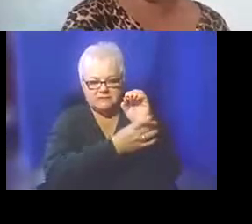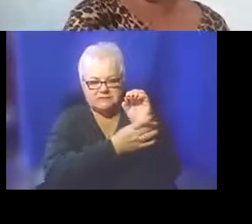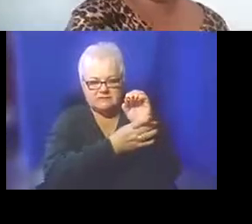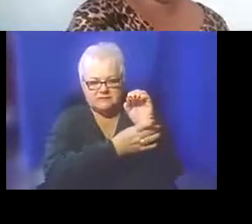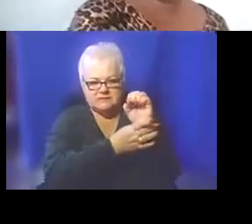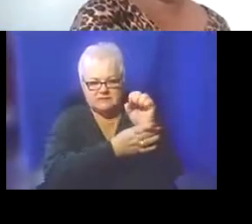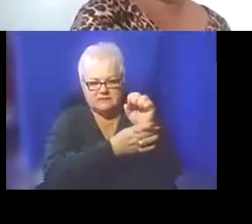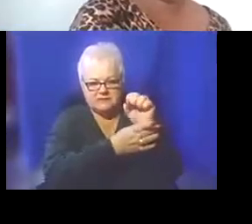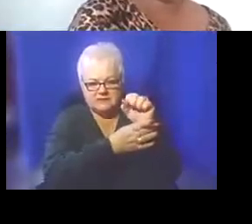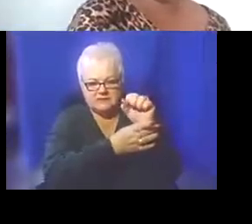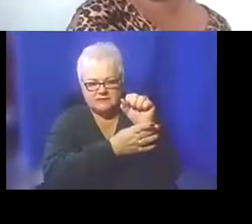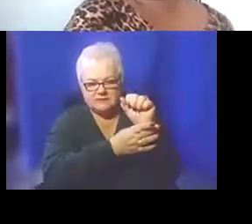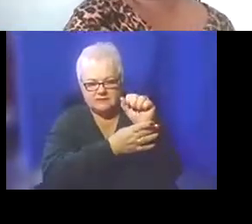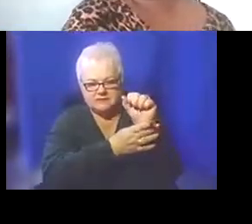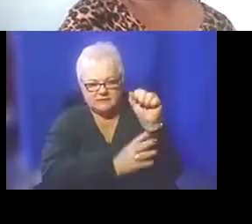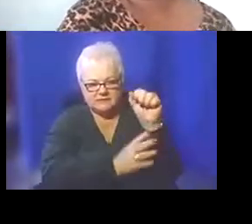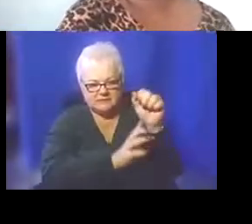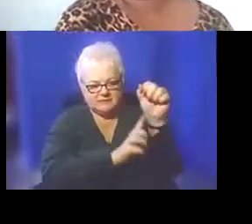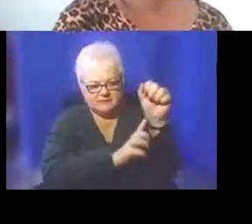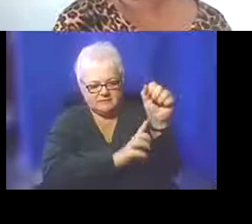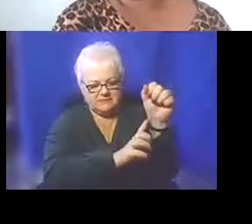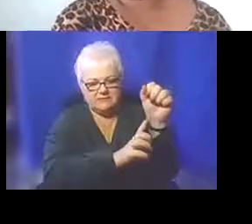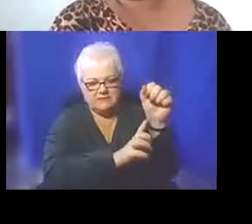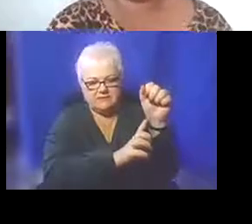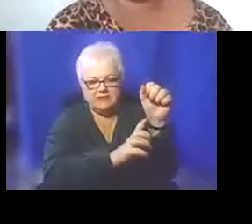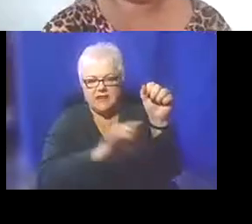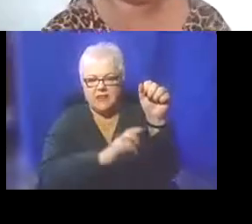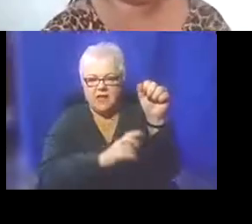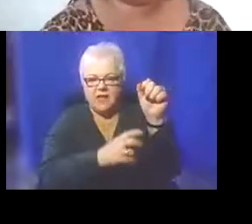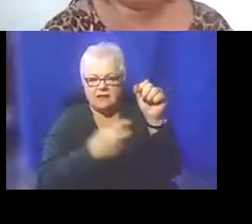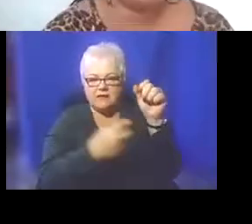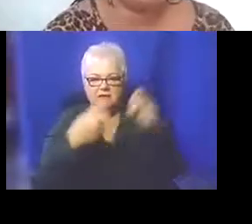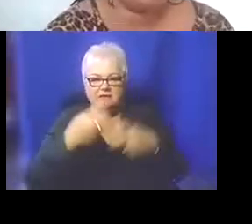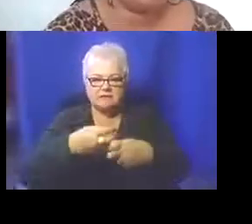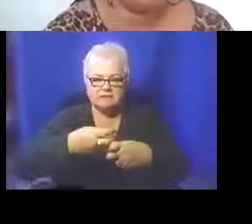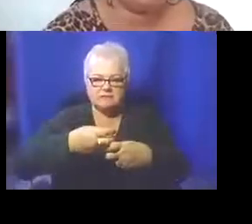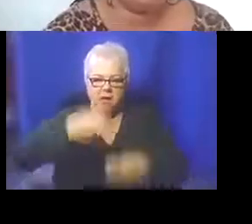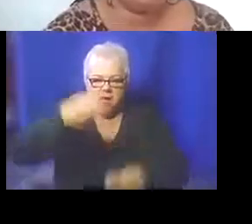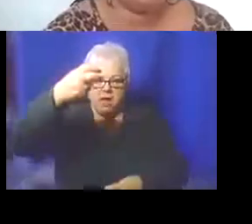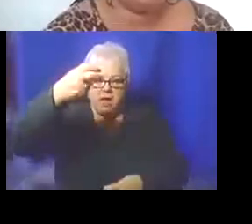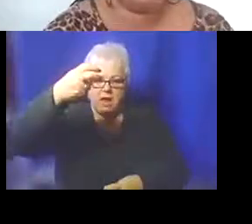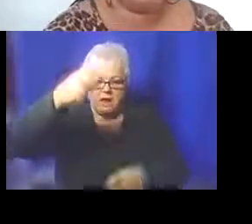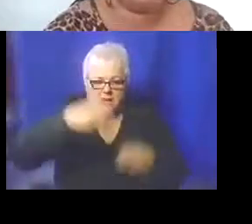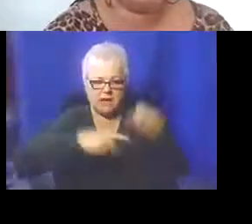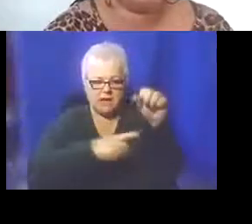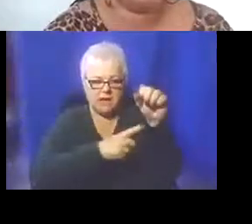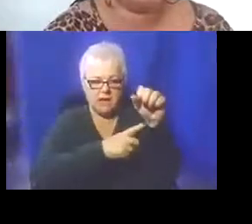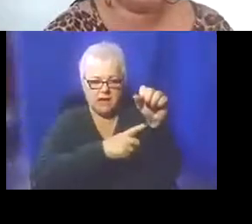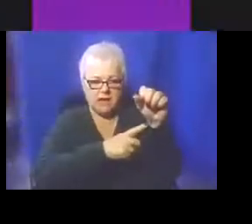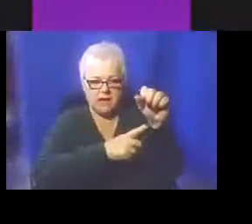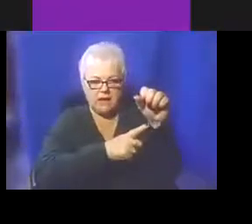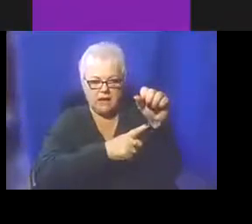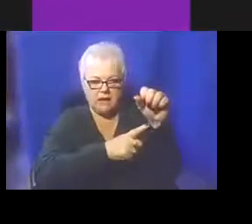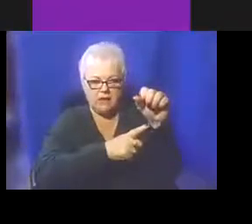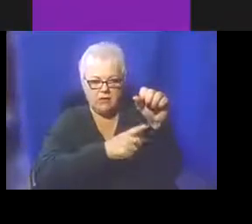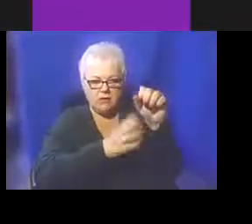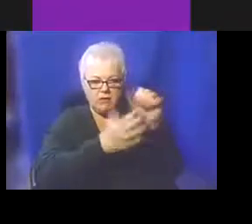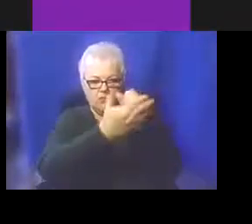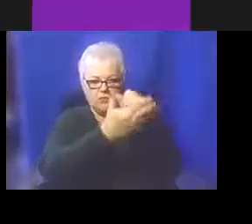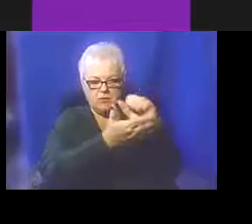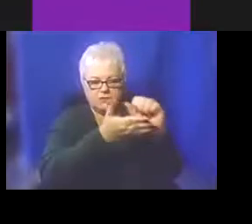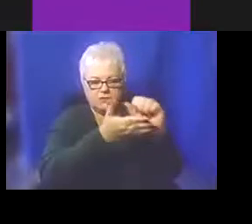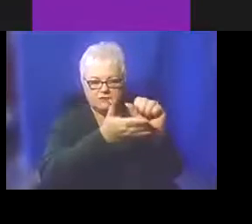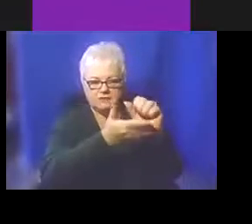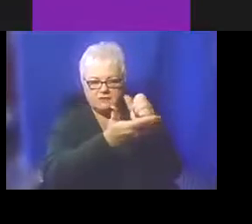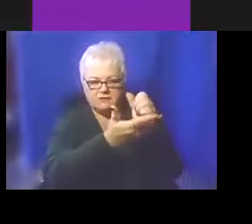coming up to here, is like your spinal cord. And right here at the end of the wrist